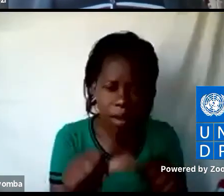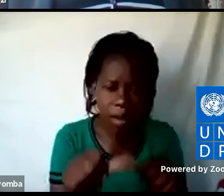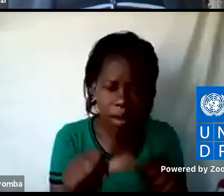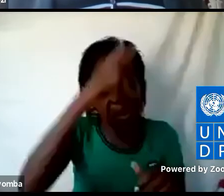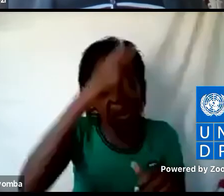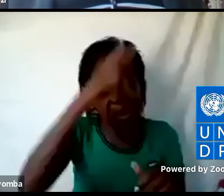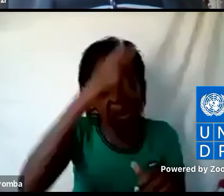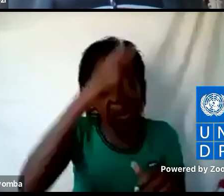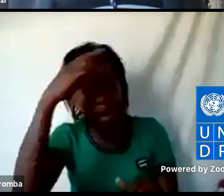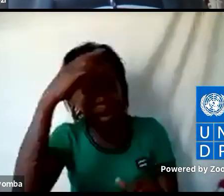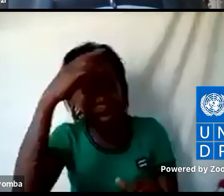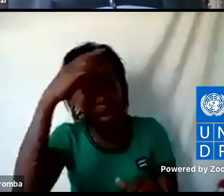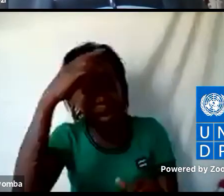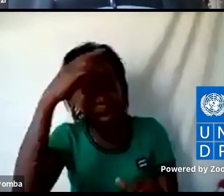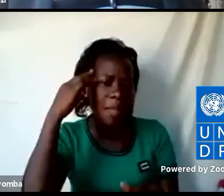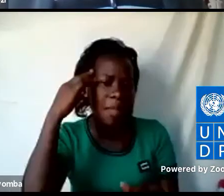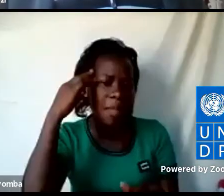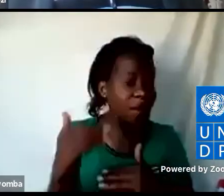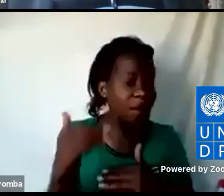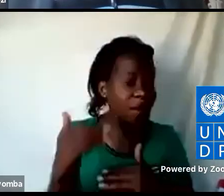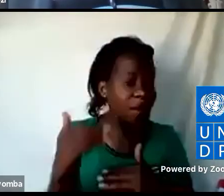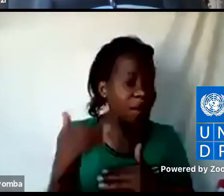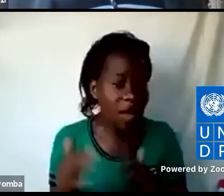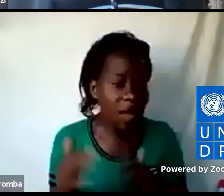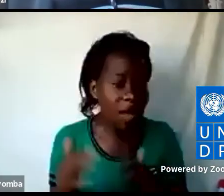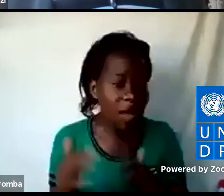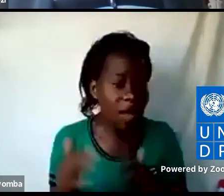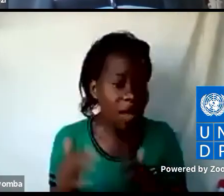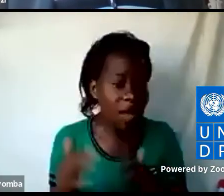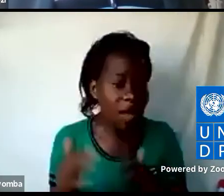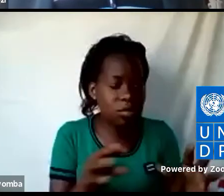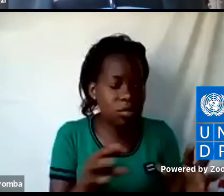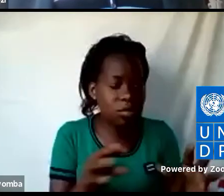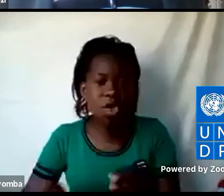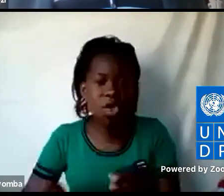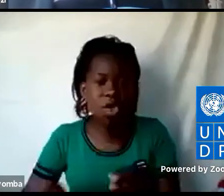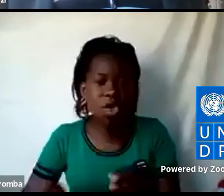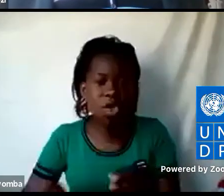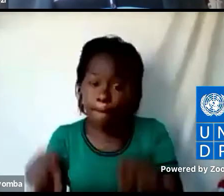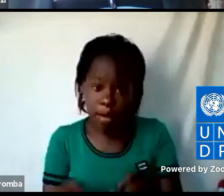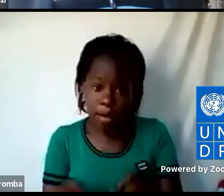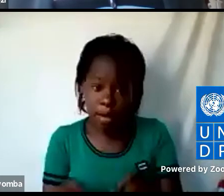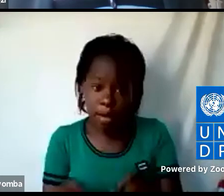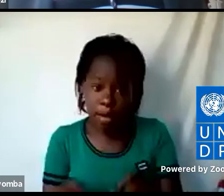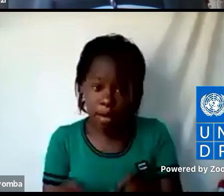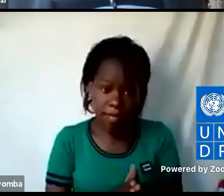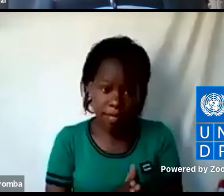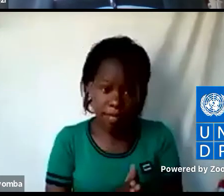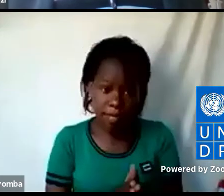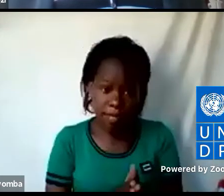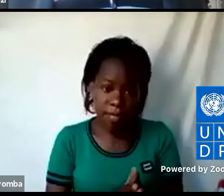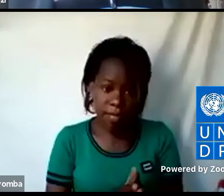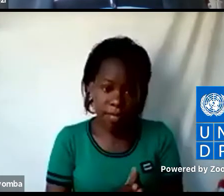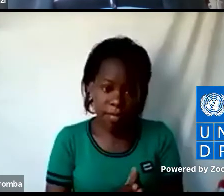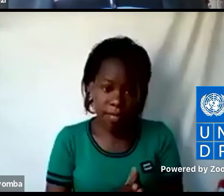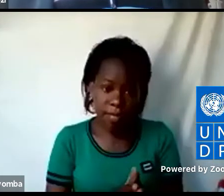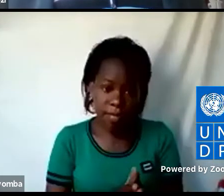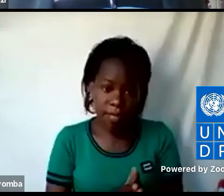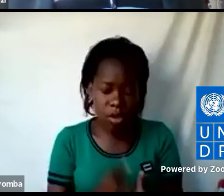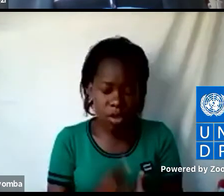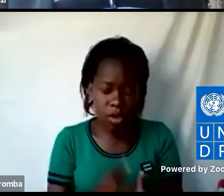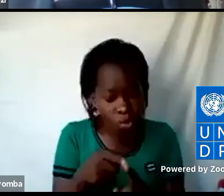at the end of the day, how does that translate into your ability to actually contribute in a manufacturing environment? I'll give you an